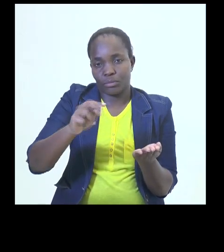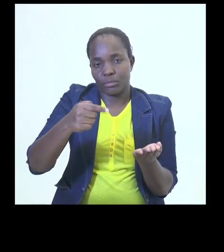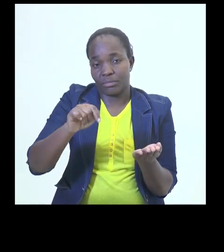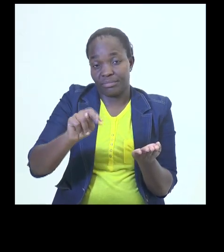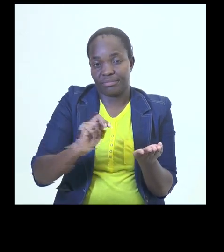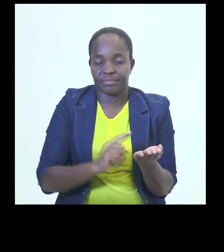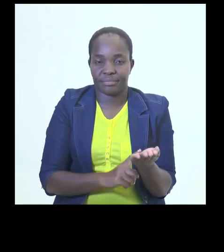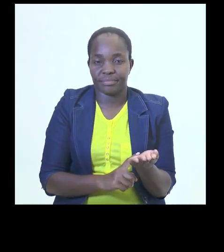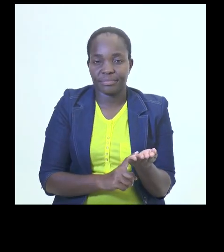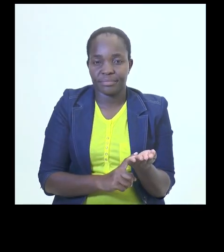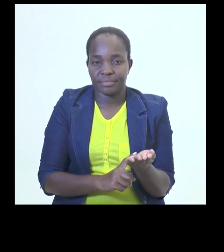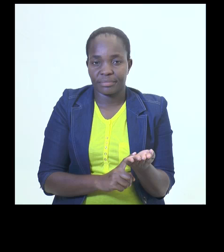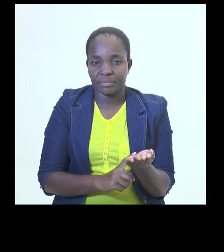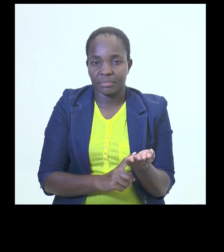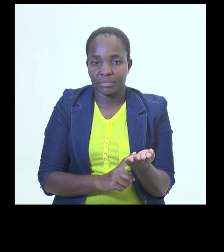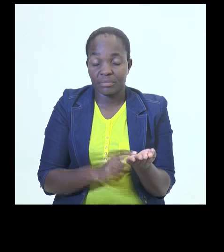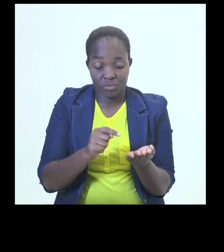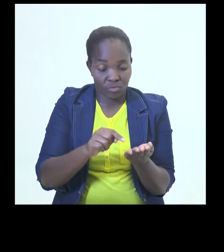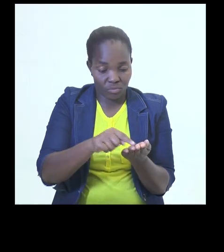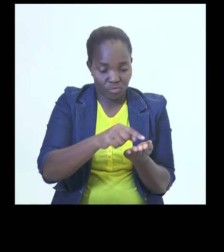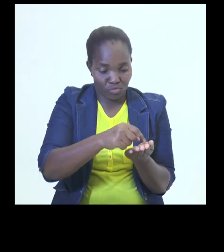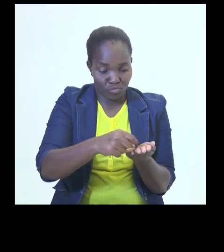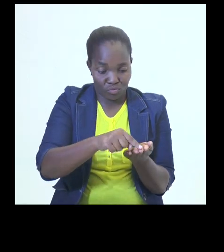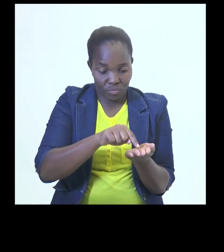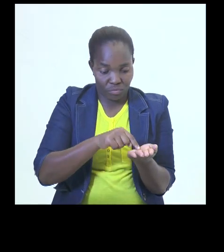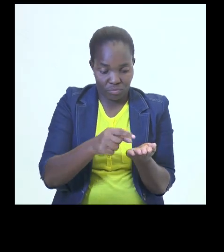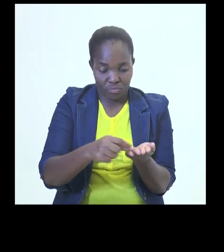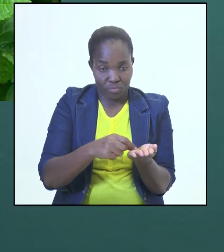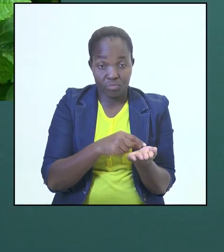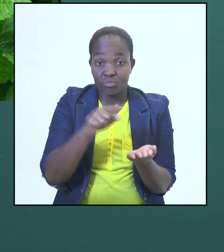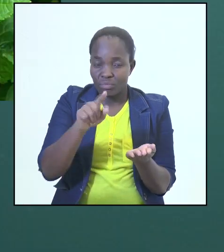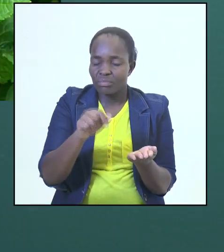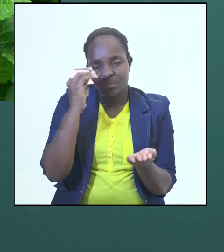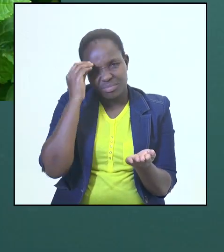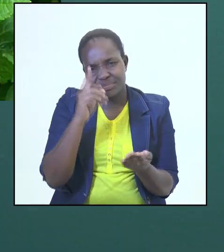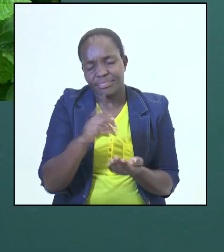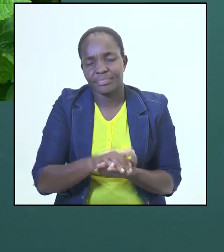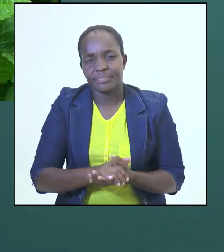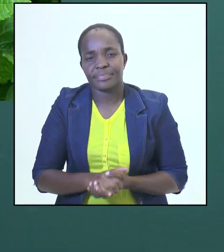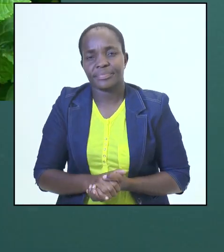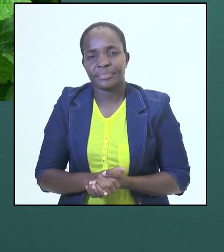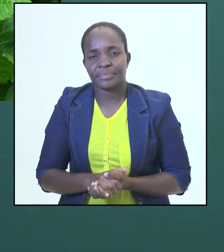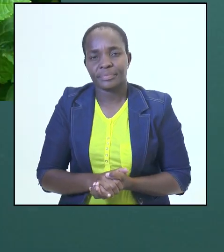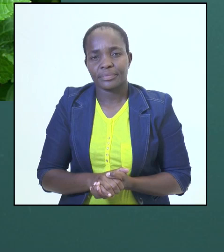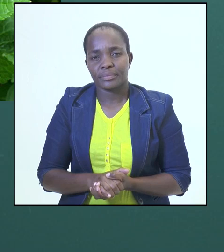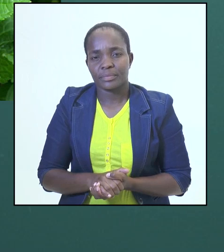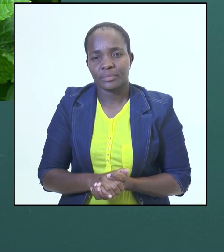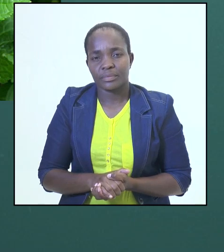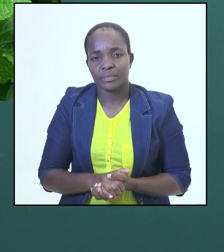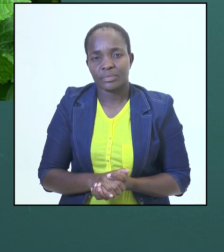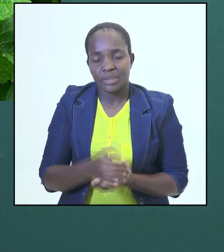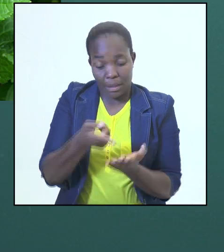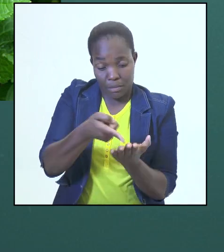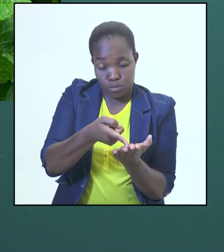in terms of the external structure of the leaf, here's what we should know. It has a line through the middle,